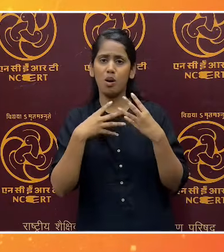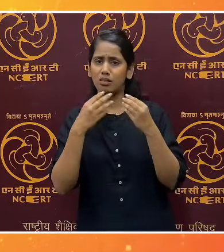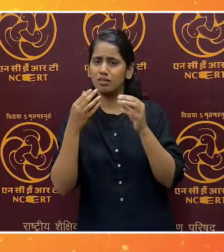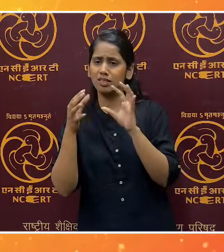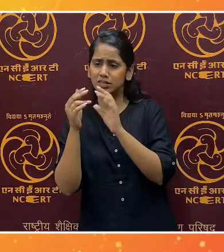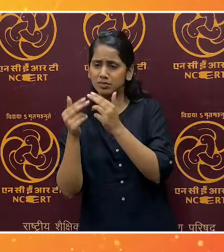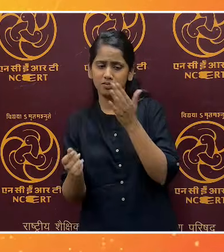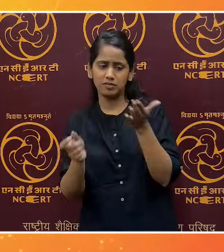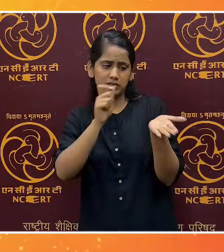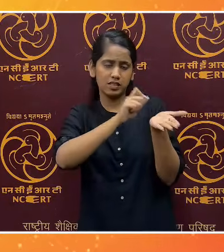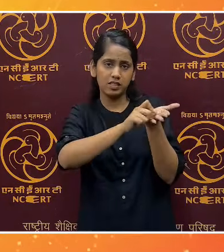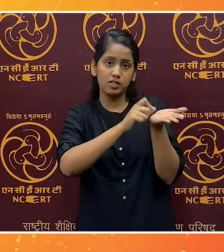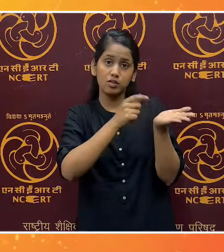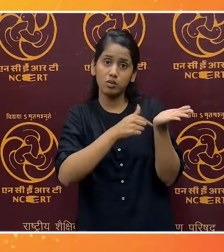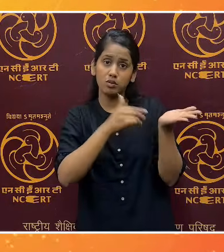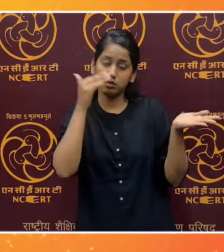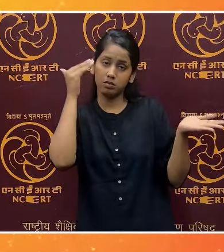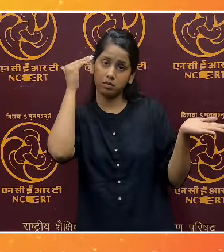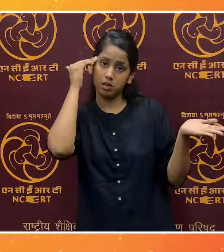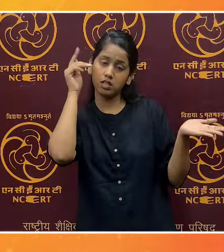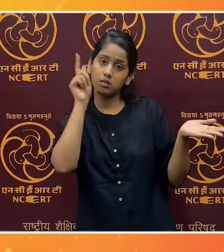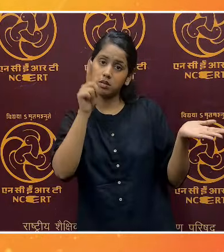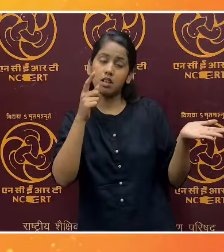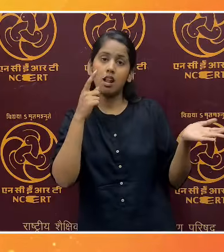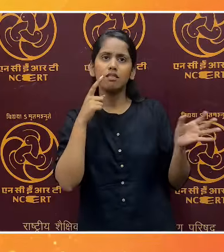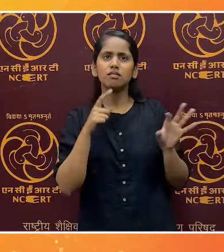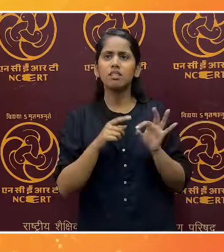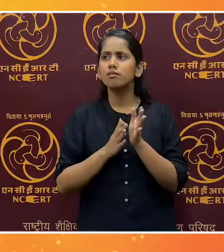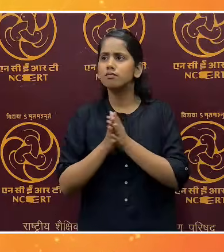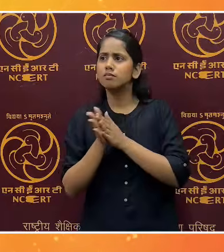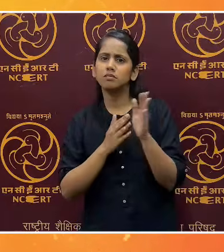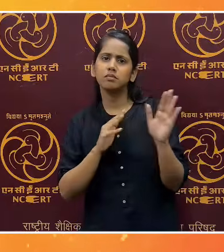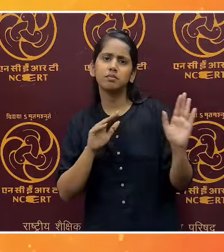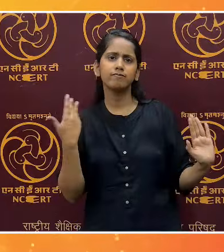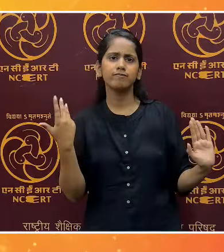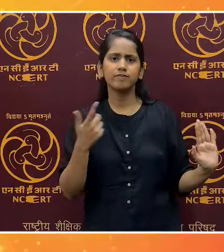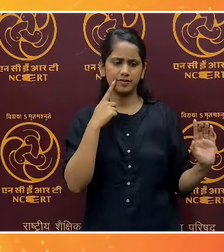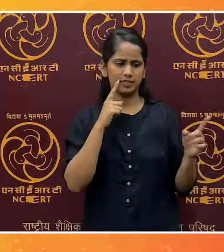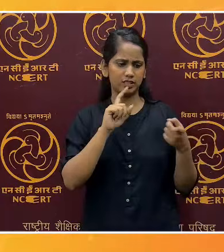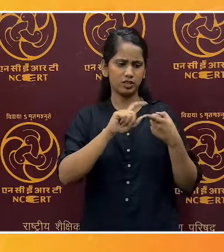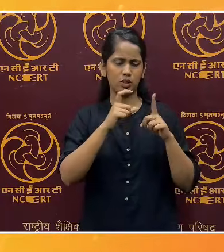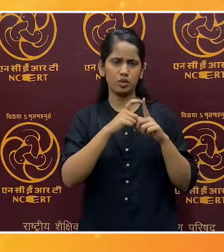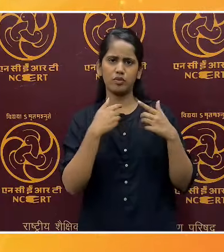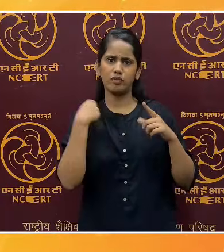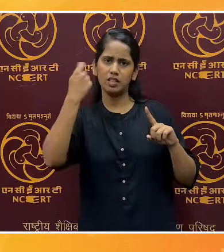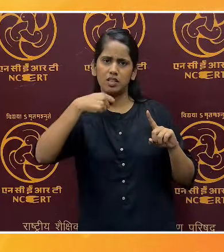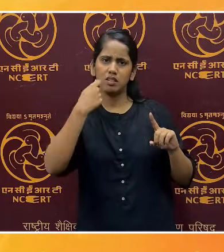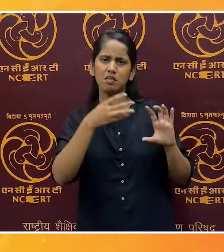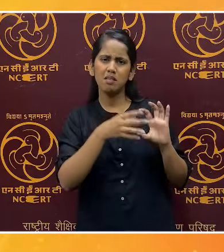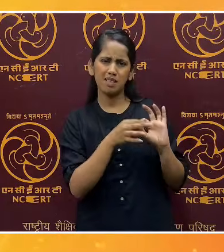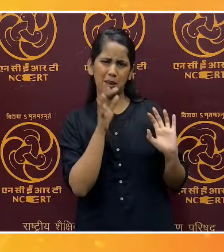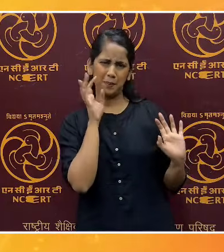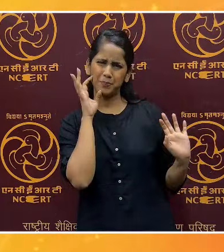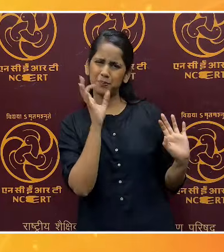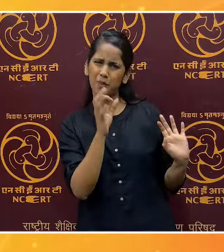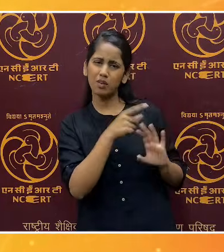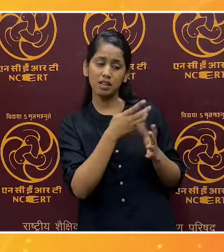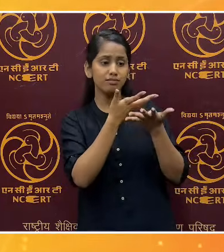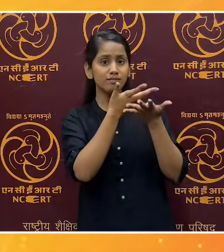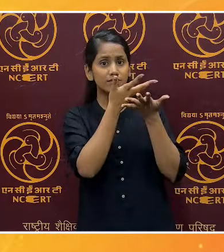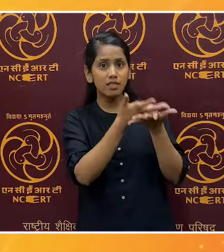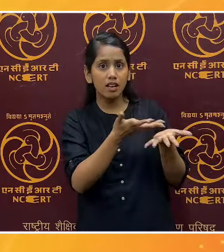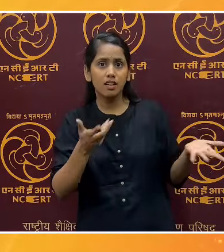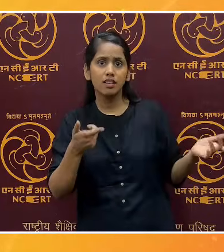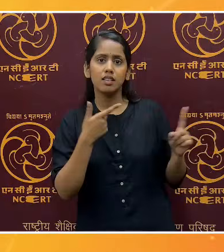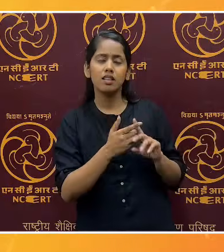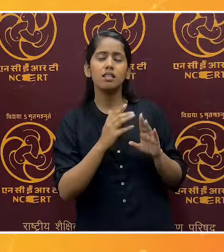think you must be very curious, like why these educational videos matter, because also, we have resources, right? Yeah. And